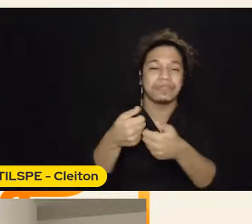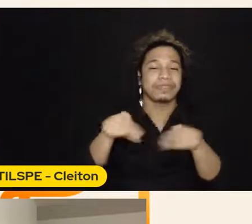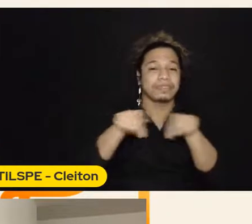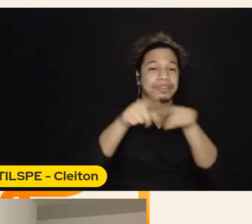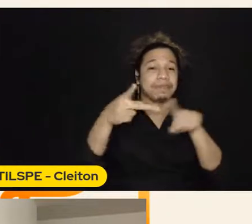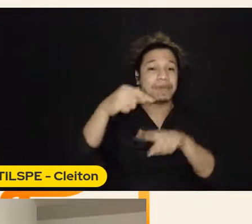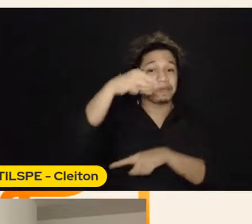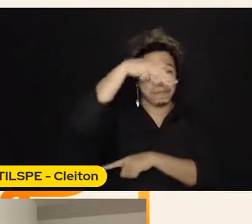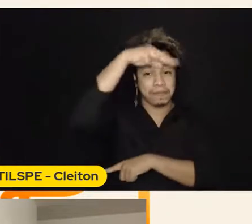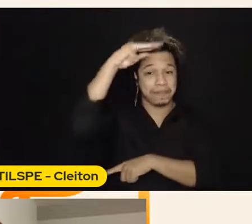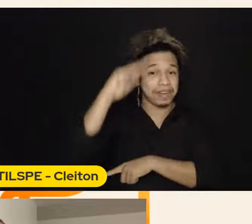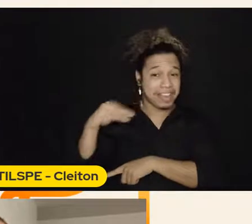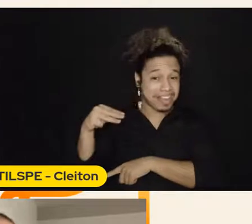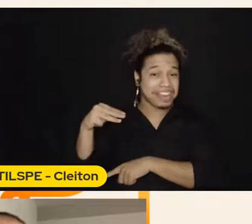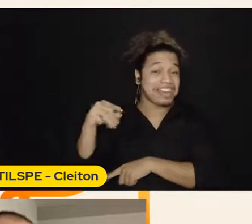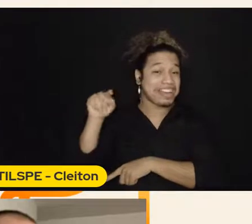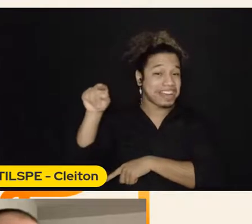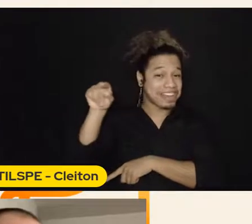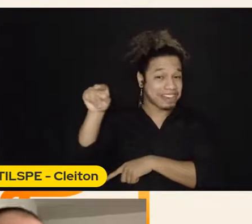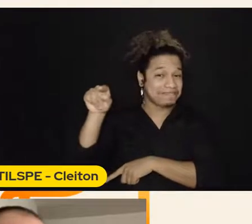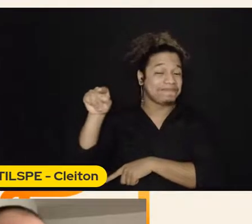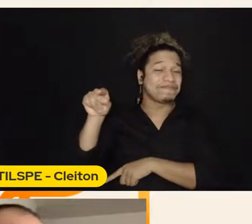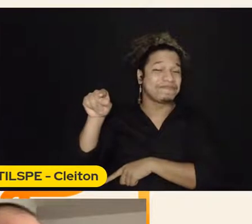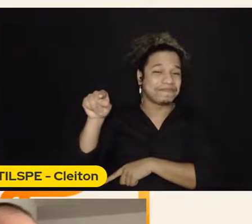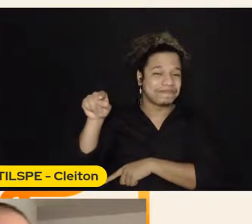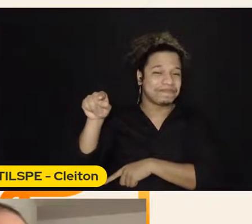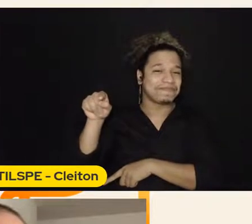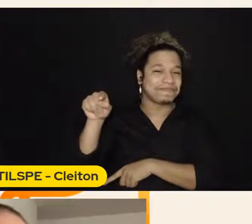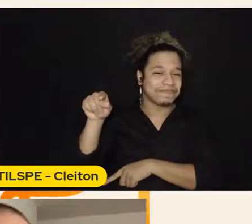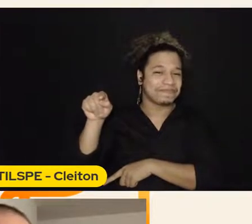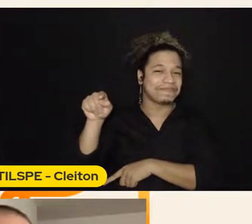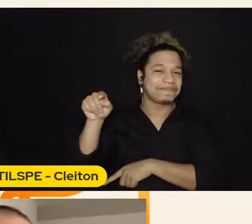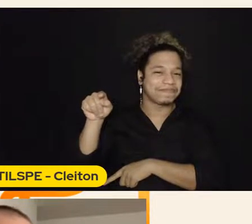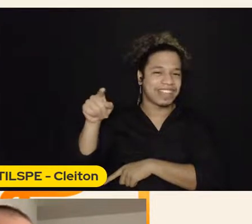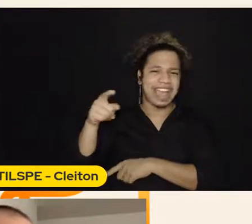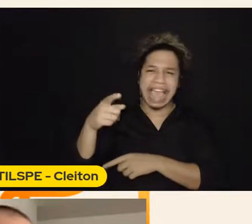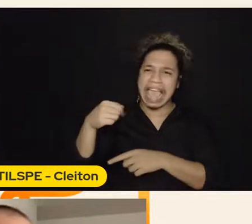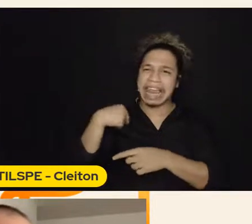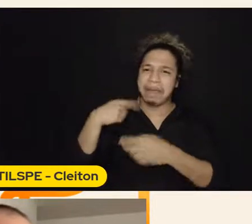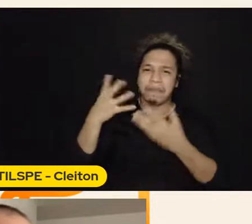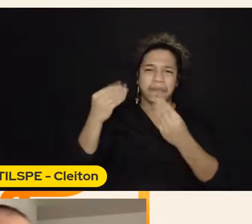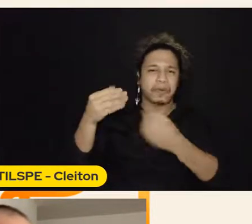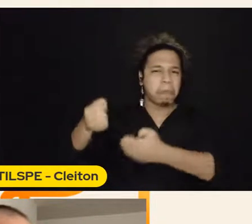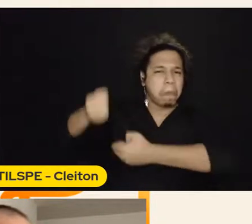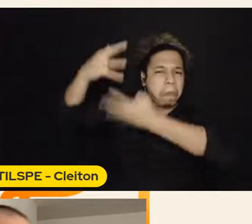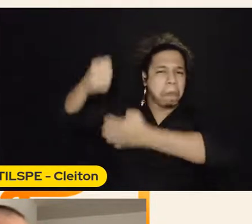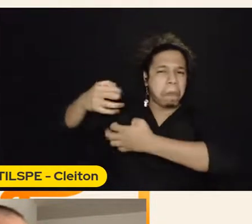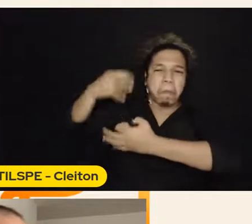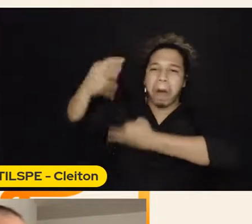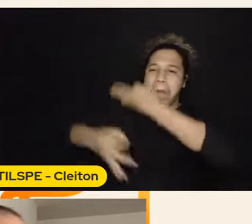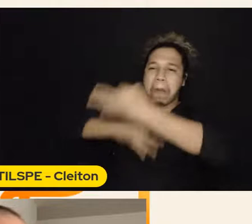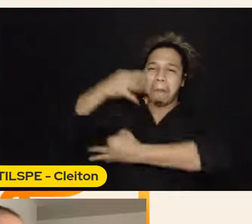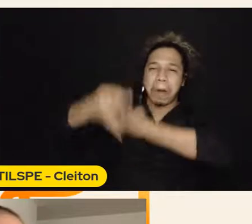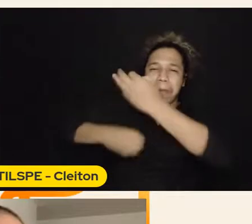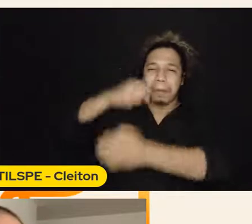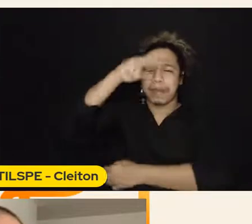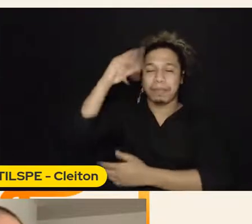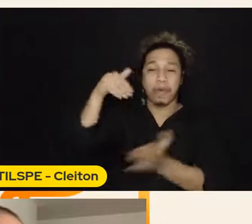also. Mariana has written lots of comments here. The last one is this.